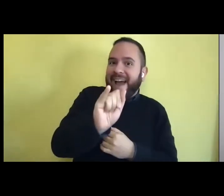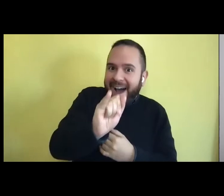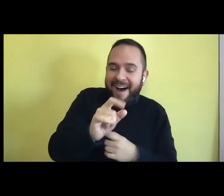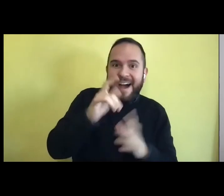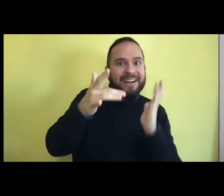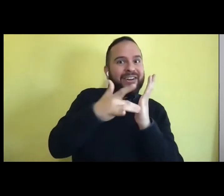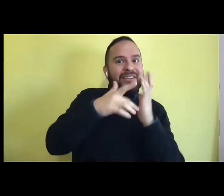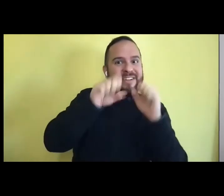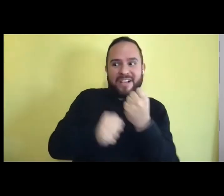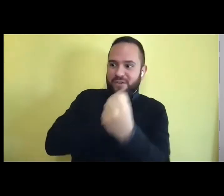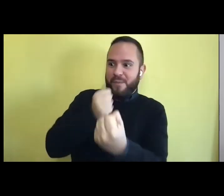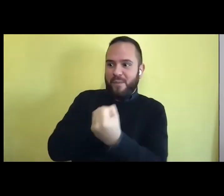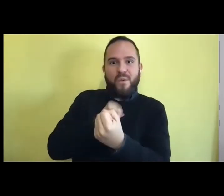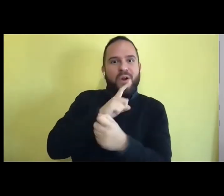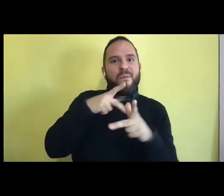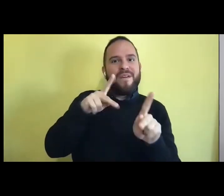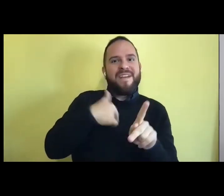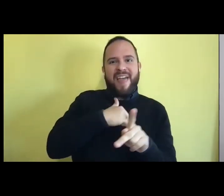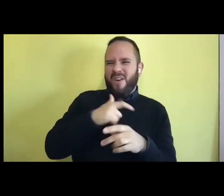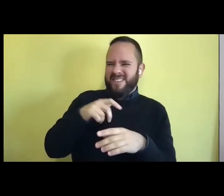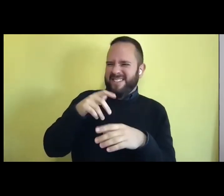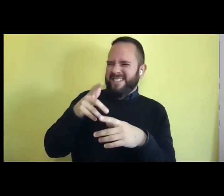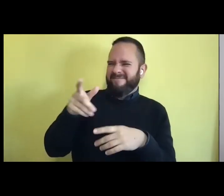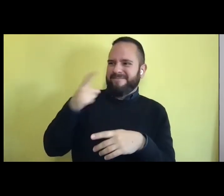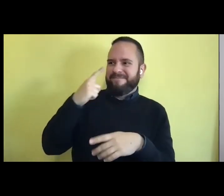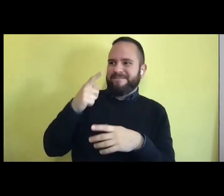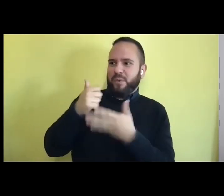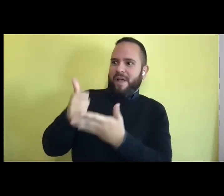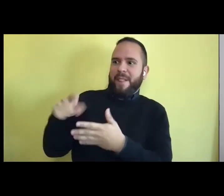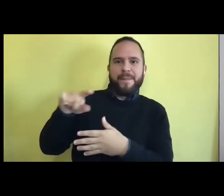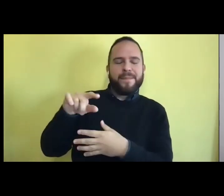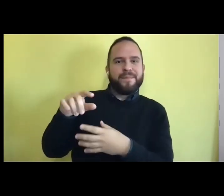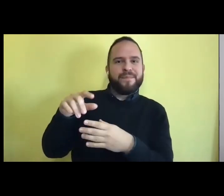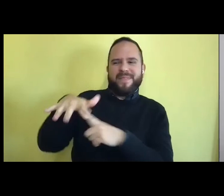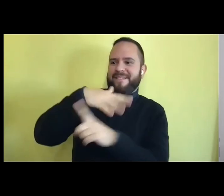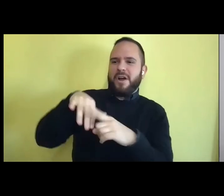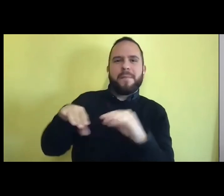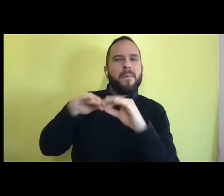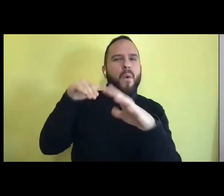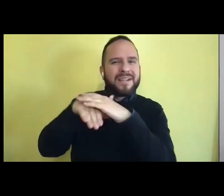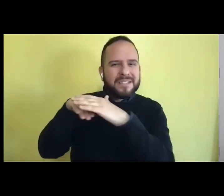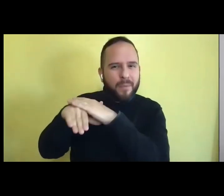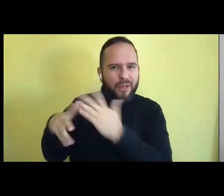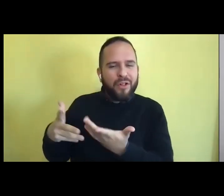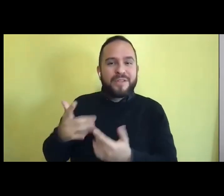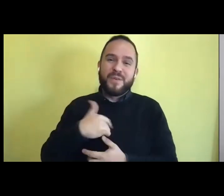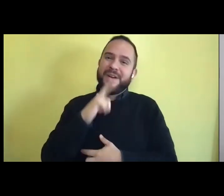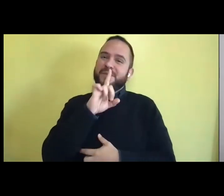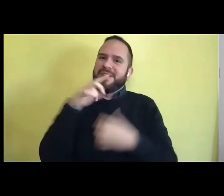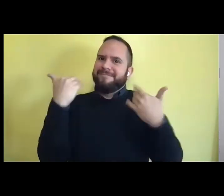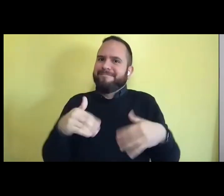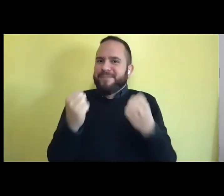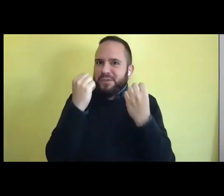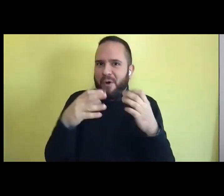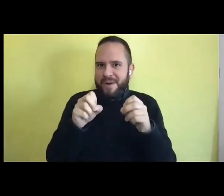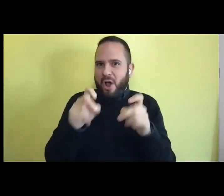make the environment more accessible. And so I think that there are lots more opportunities to change what